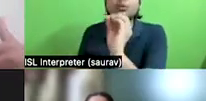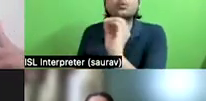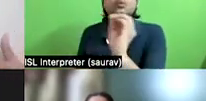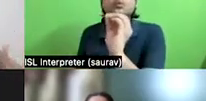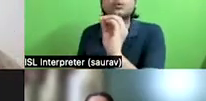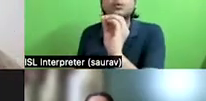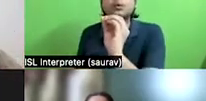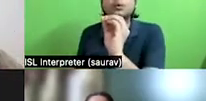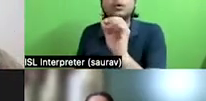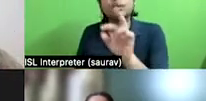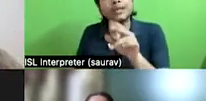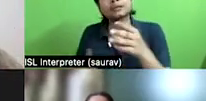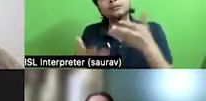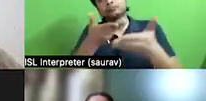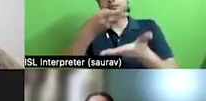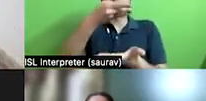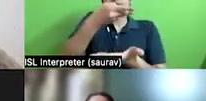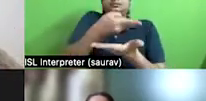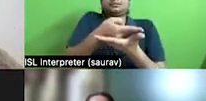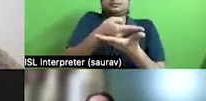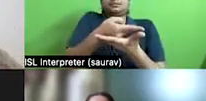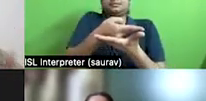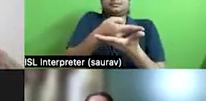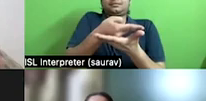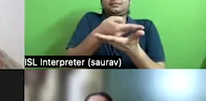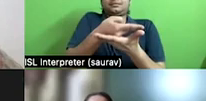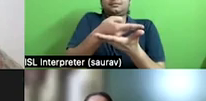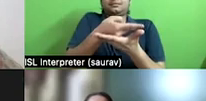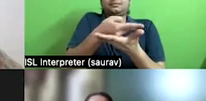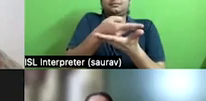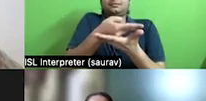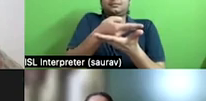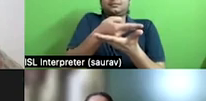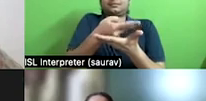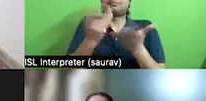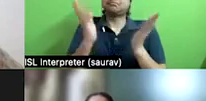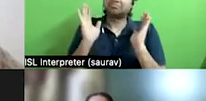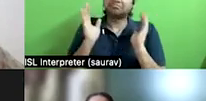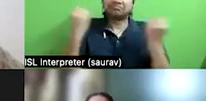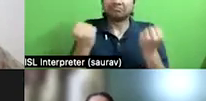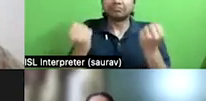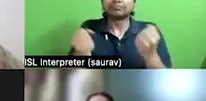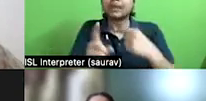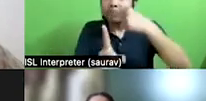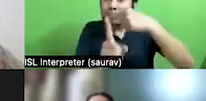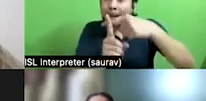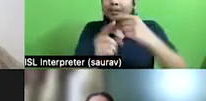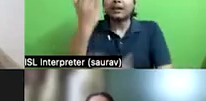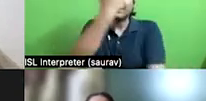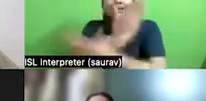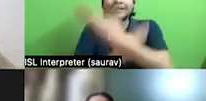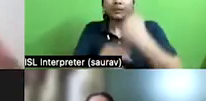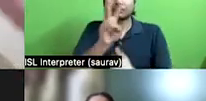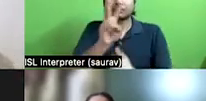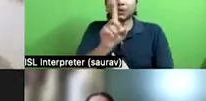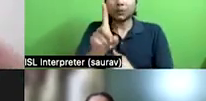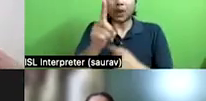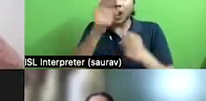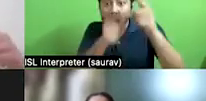their life stops there itself, right? And the biggest problem is because spinal cord injury is not officially recognized in RPWD